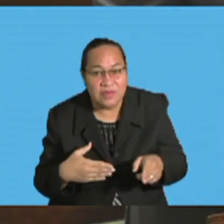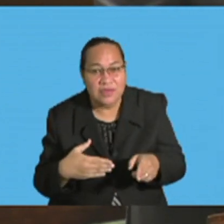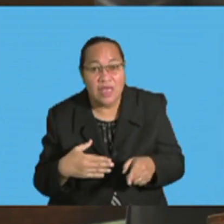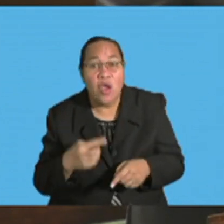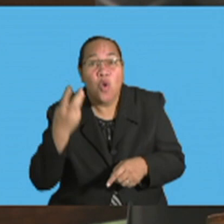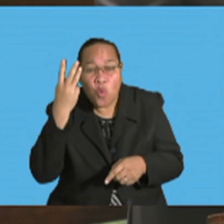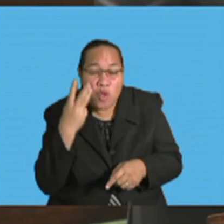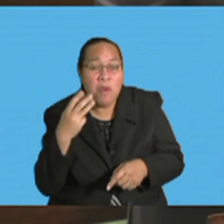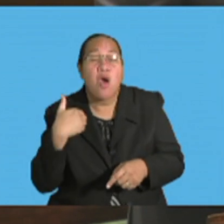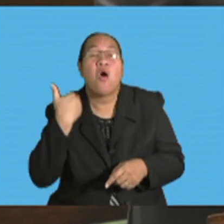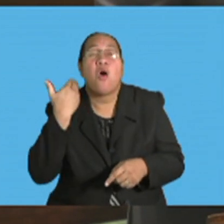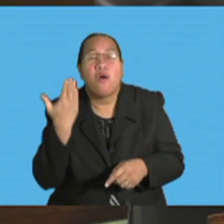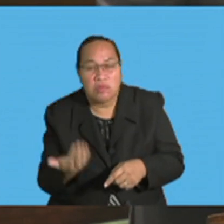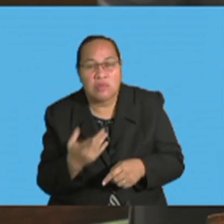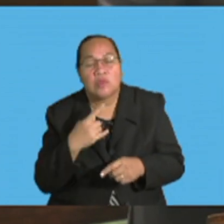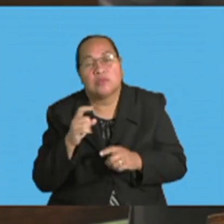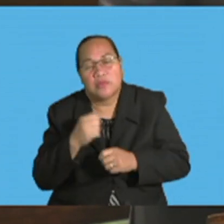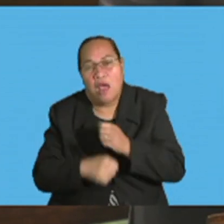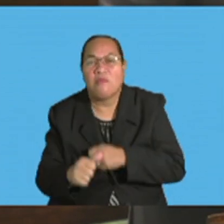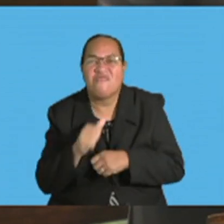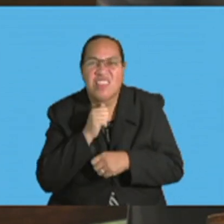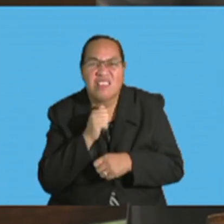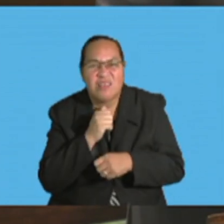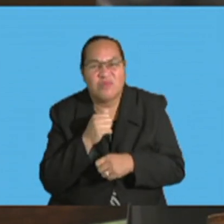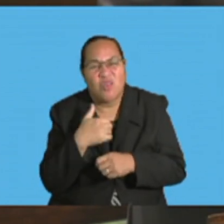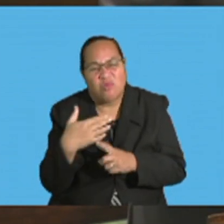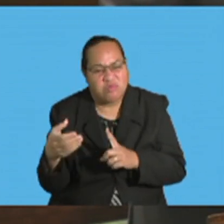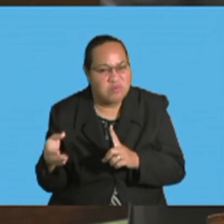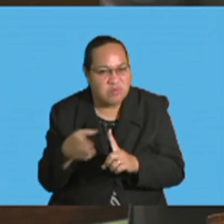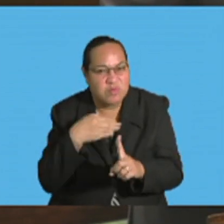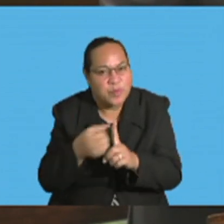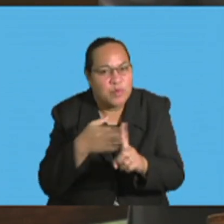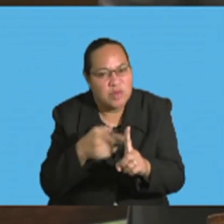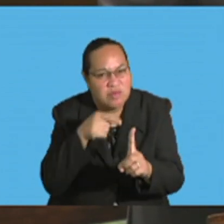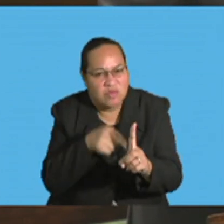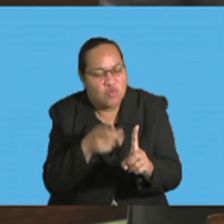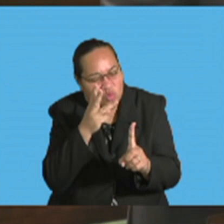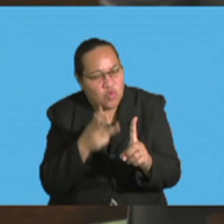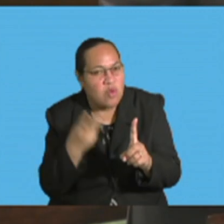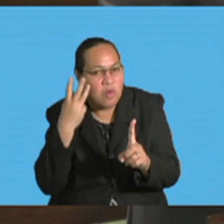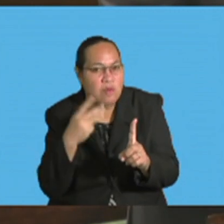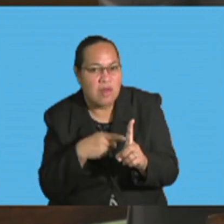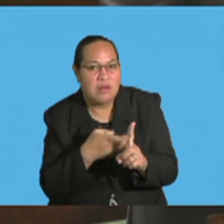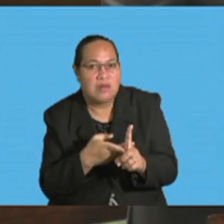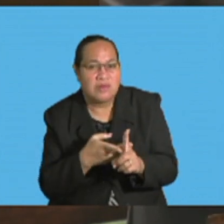and women far too often remain the victims. Since the dawn of humanity, the root cause of these